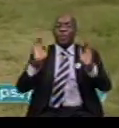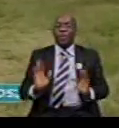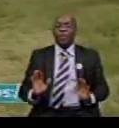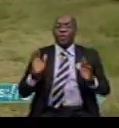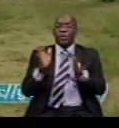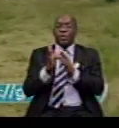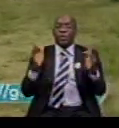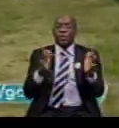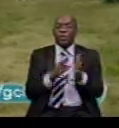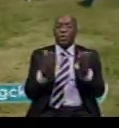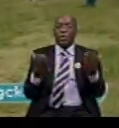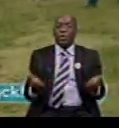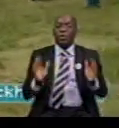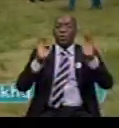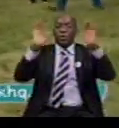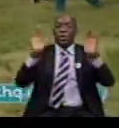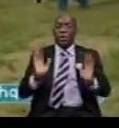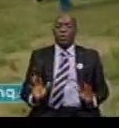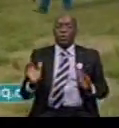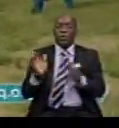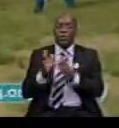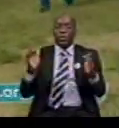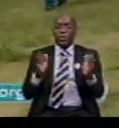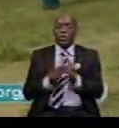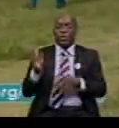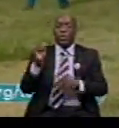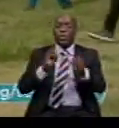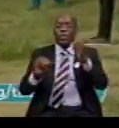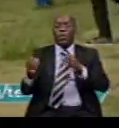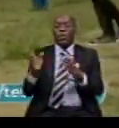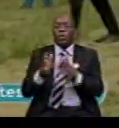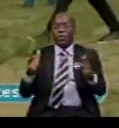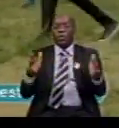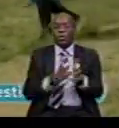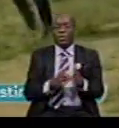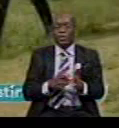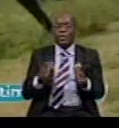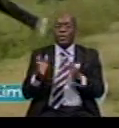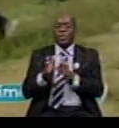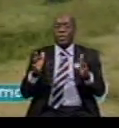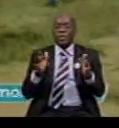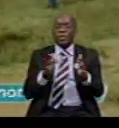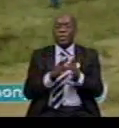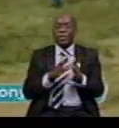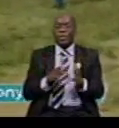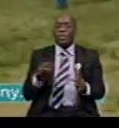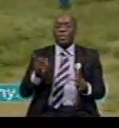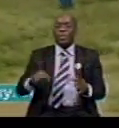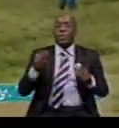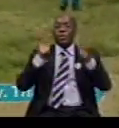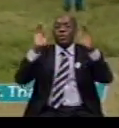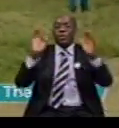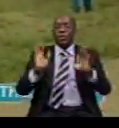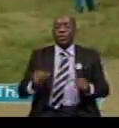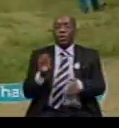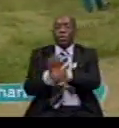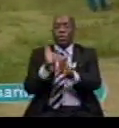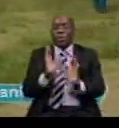Wonderful Jesus. Oh, Jesus, the miracle worker is here. Yes,